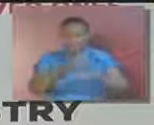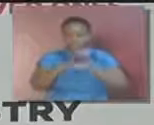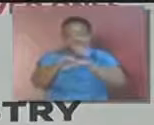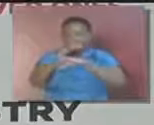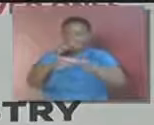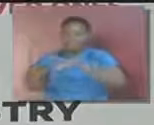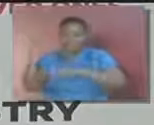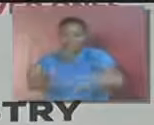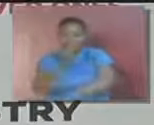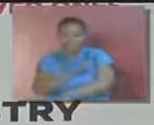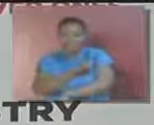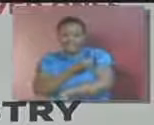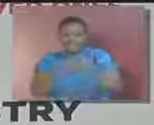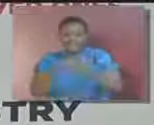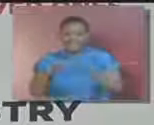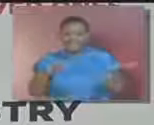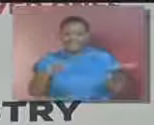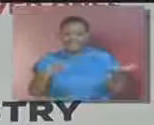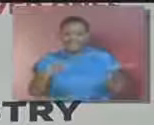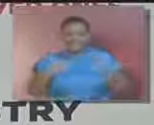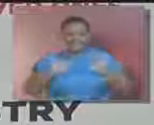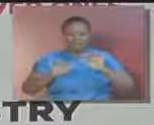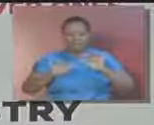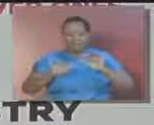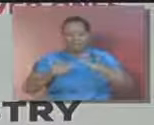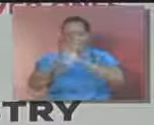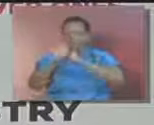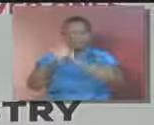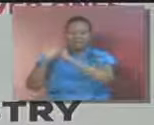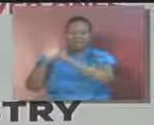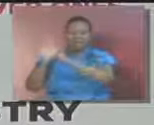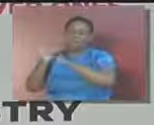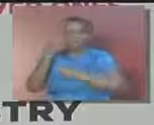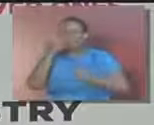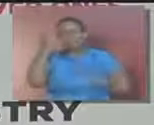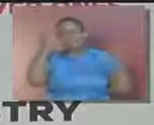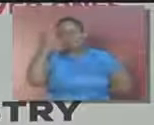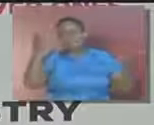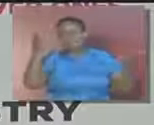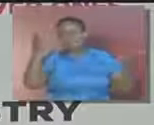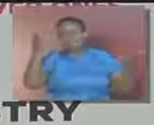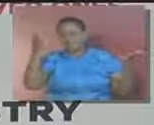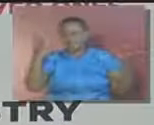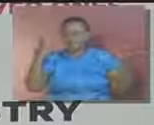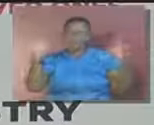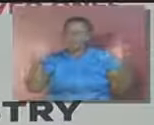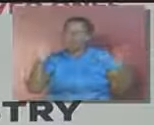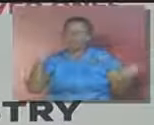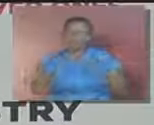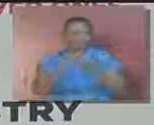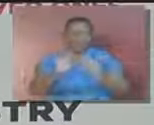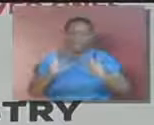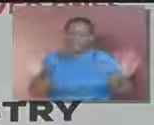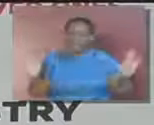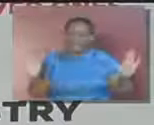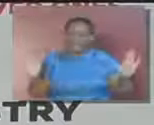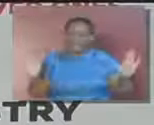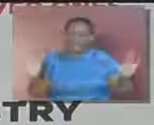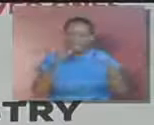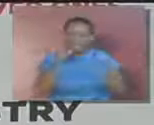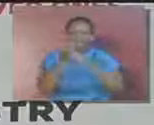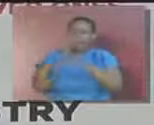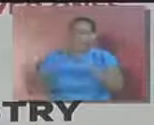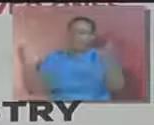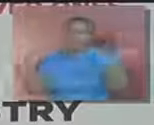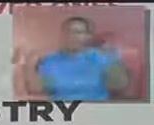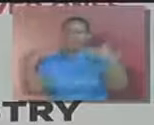unfortunate, and the Frankie Khan issue, that it was due to the vaccine. That is a big fear that we have in health.